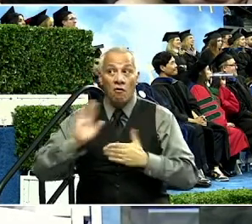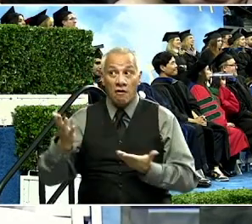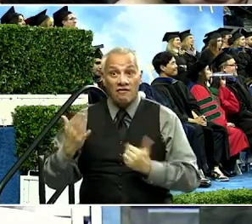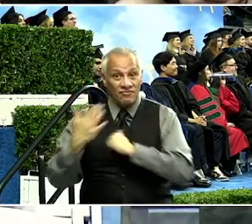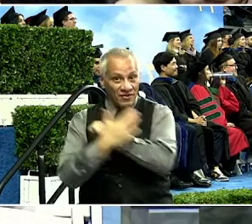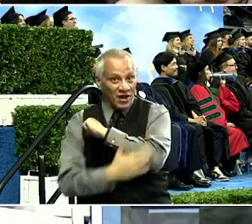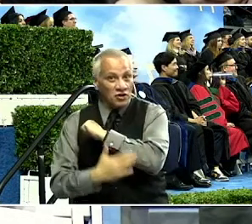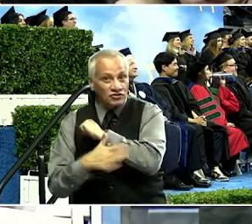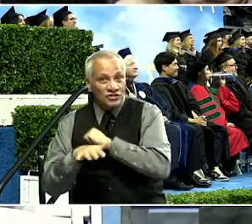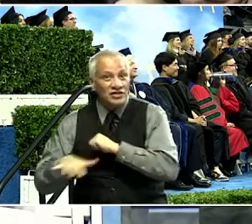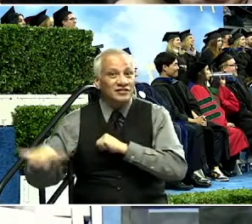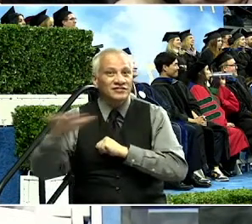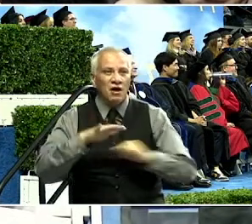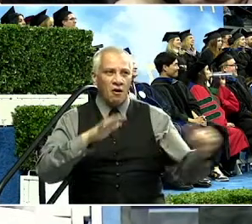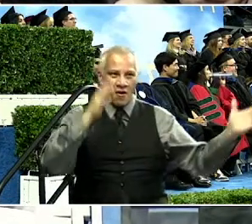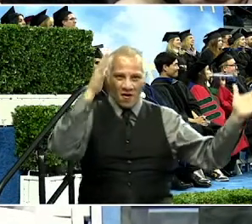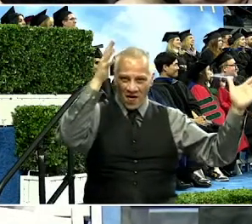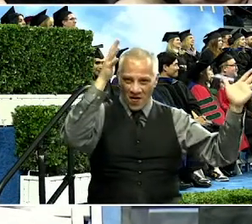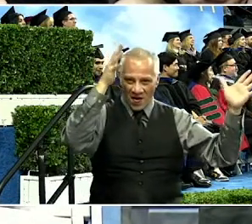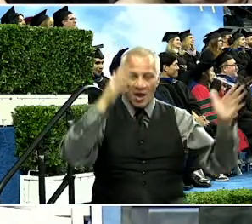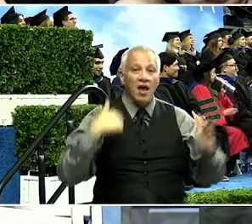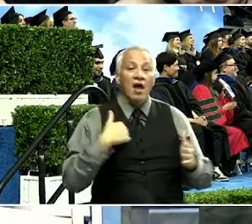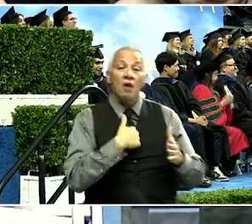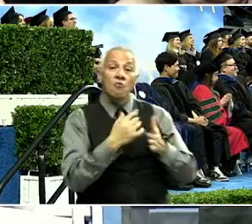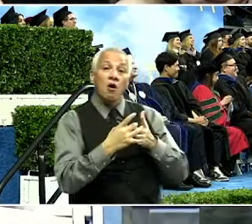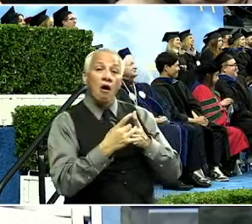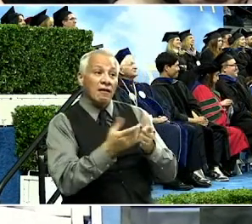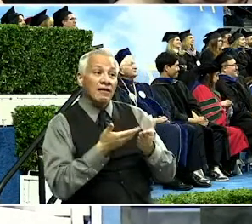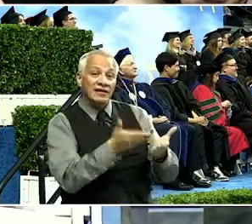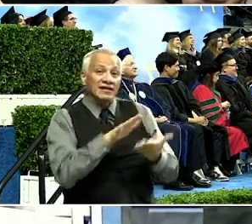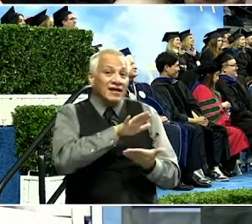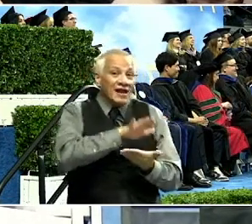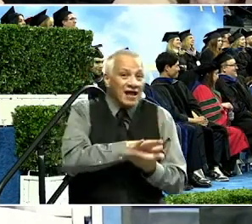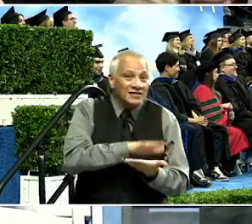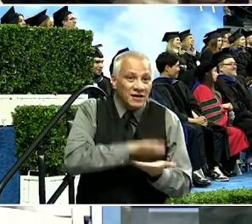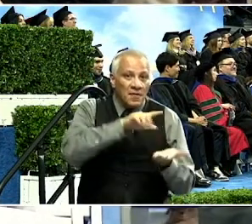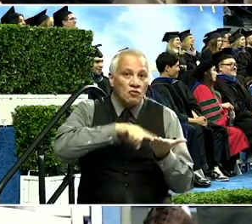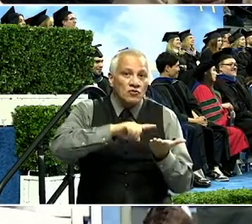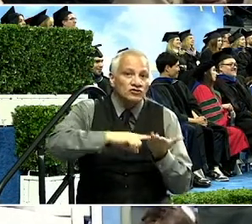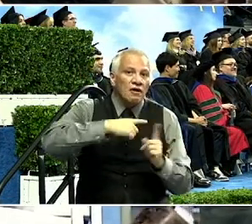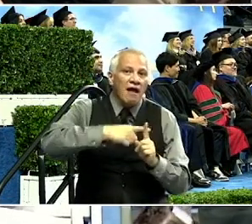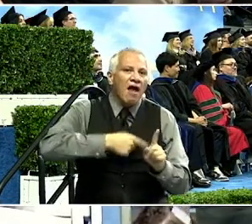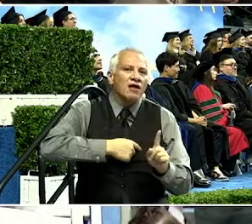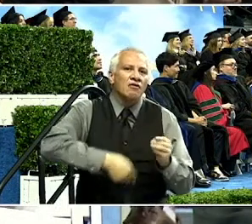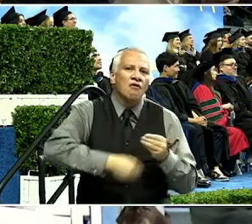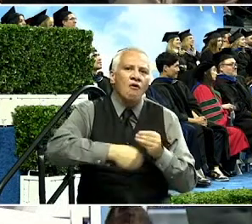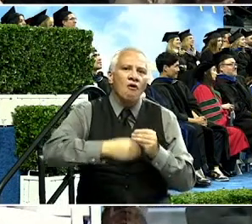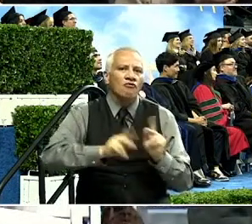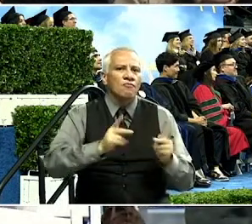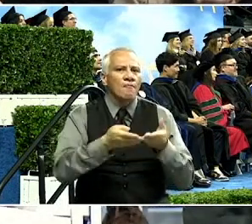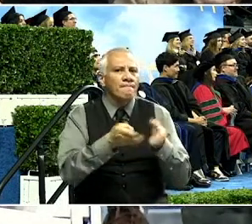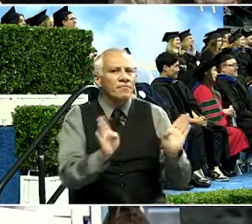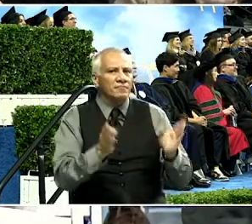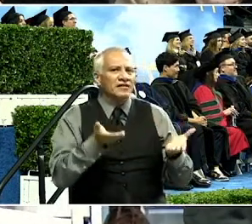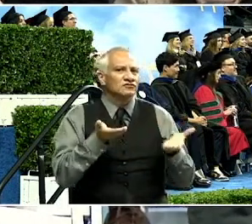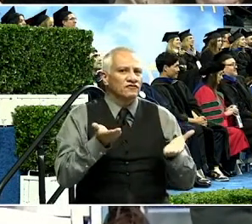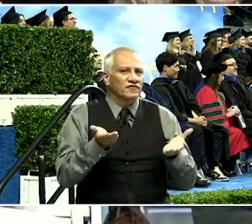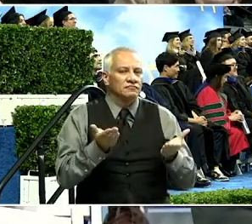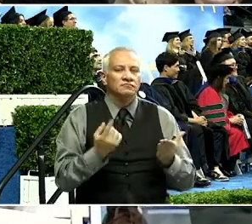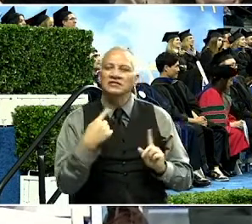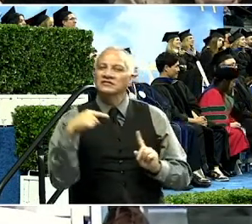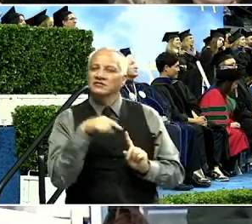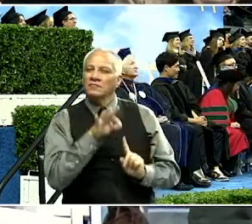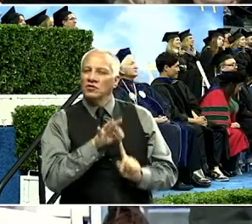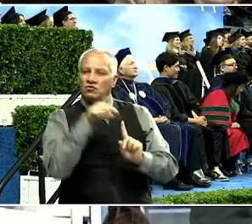nation, and we are leading in our work in academics, research, and public service. One of the most unique